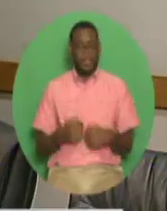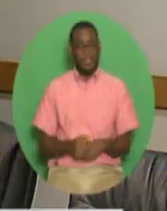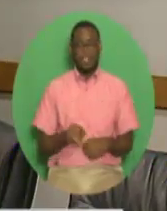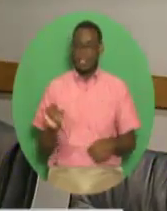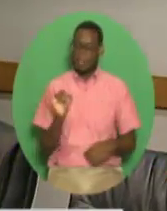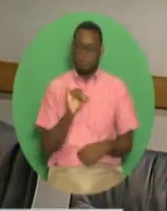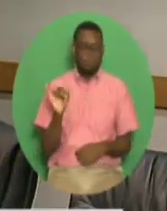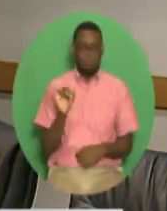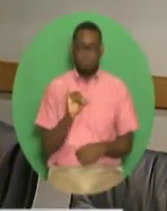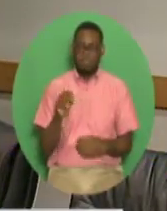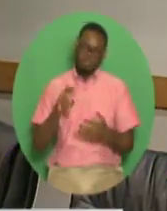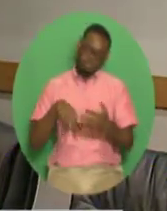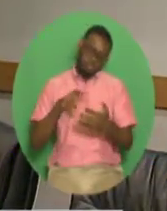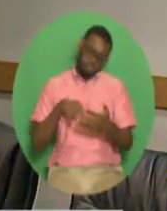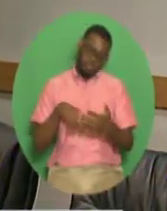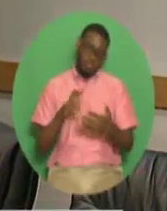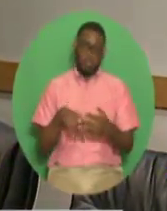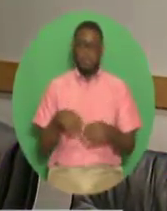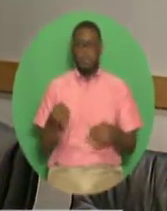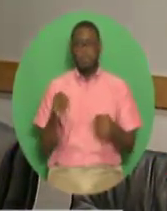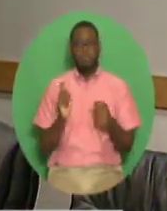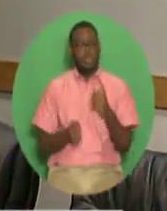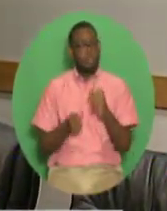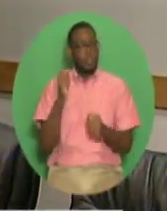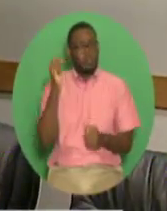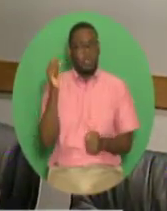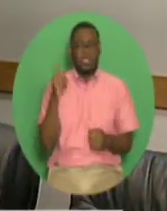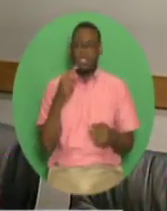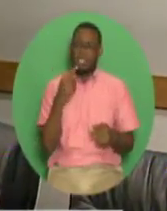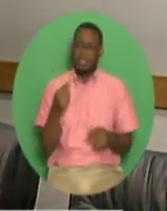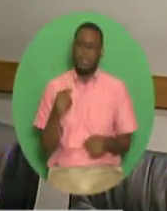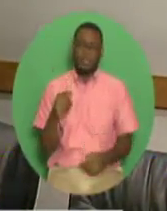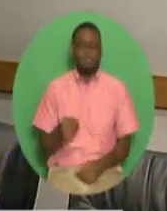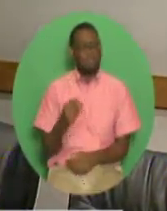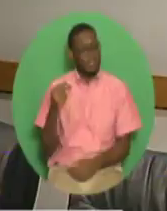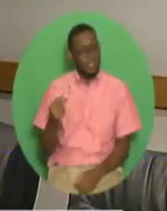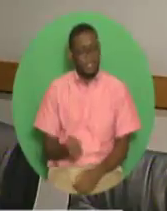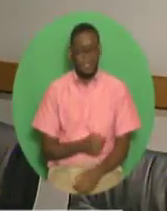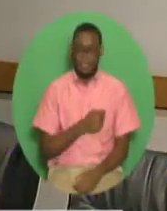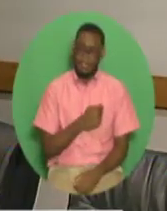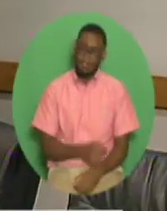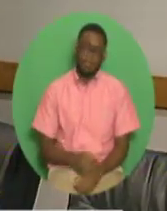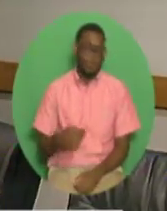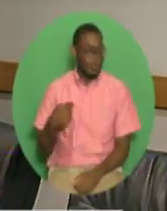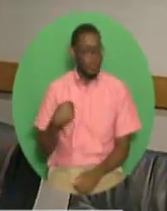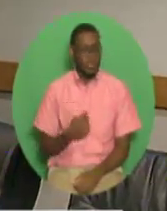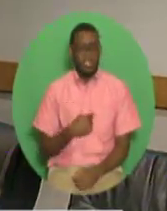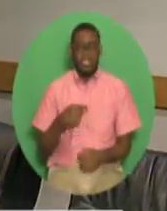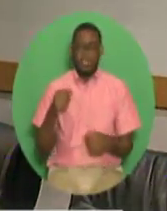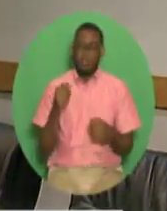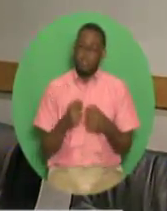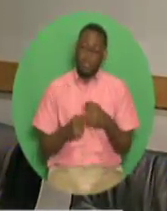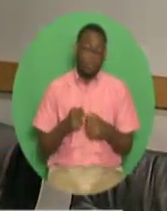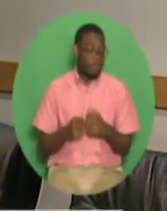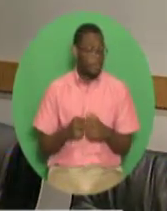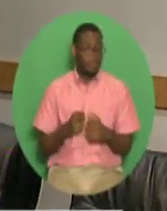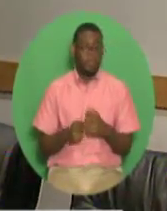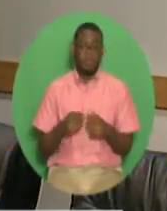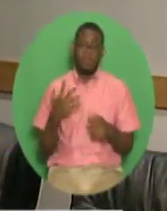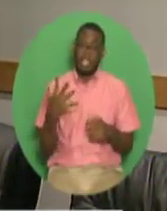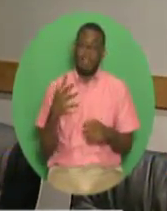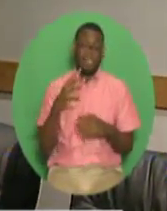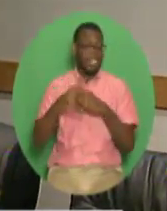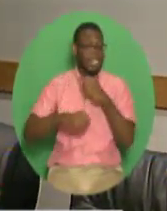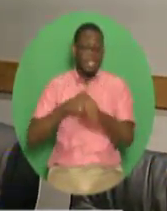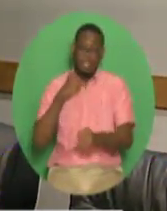here, they said they went through this teething problem 4 or 5 years ago, where the country was living at a level of comfort, whatever their resources may